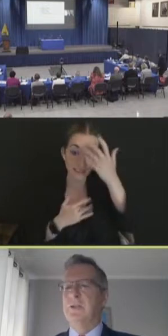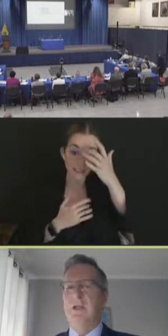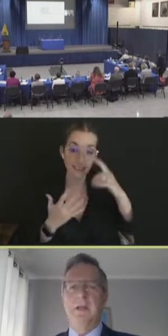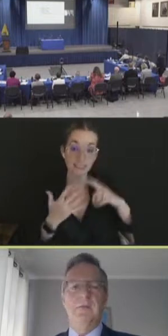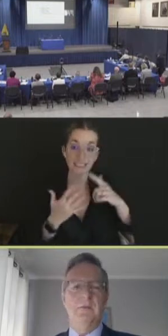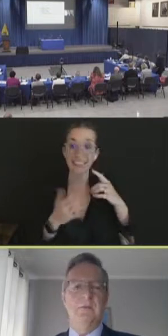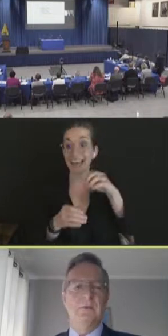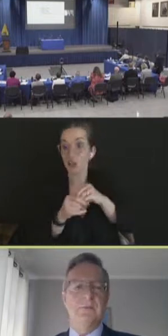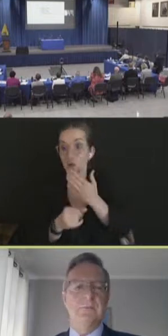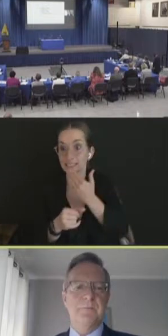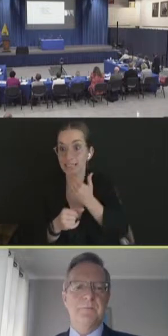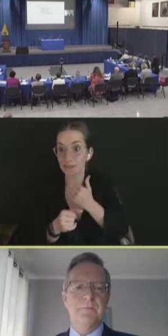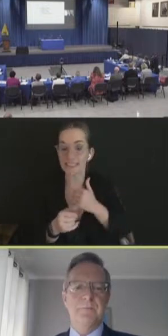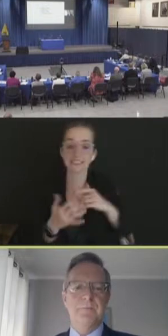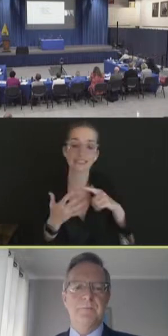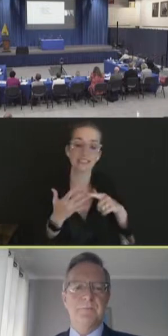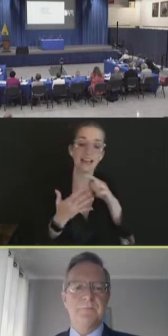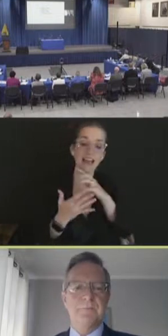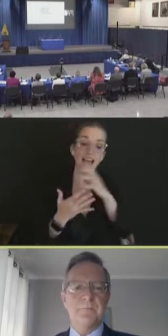and GI diseases.